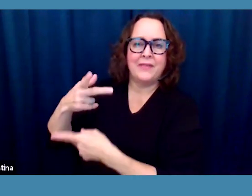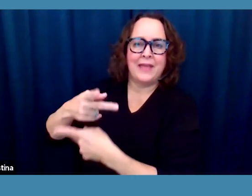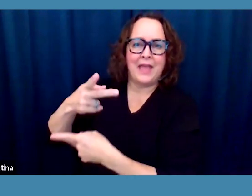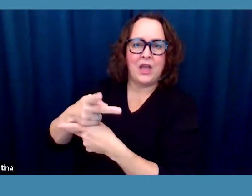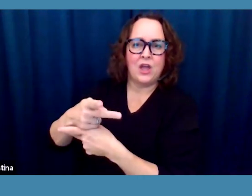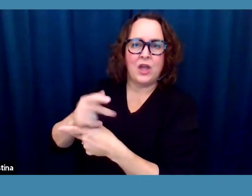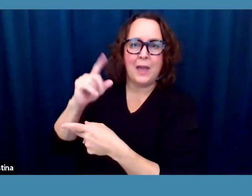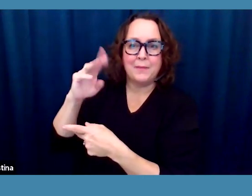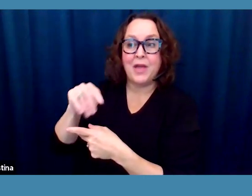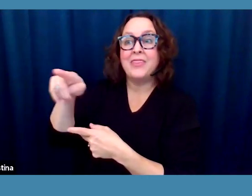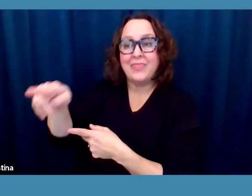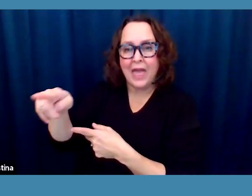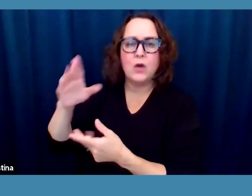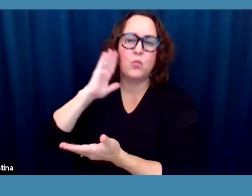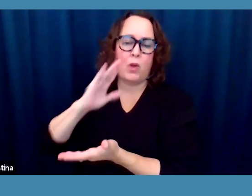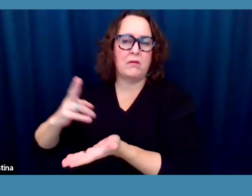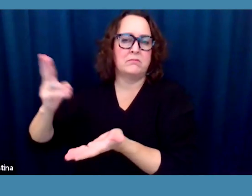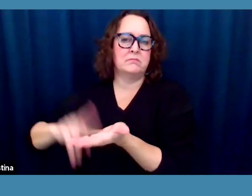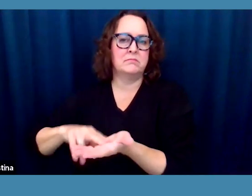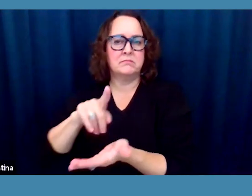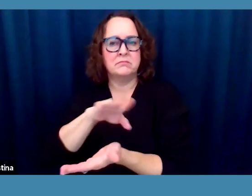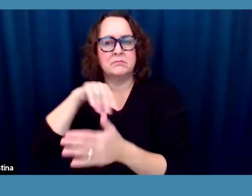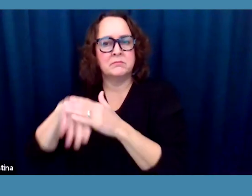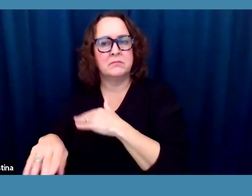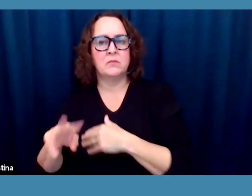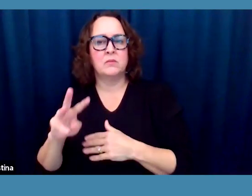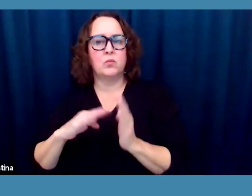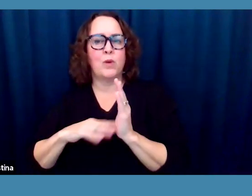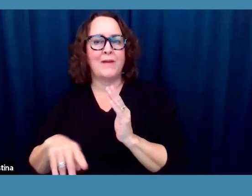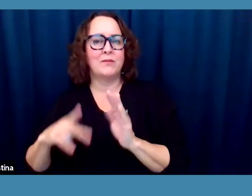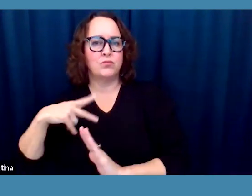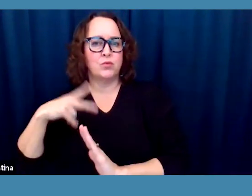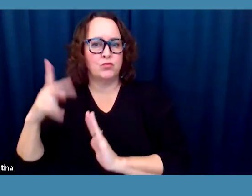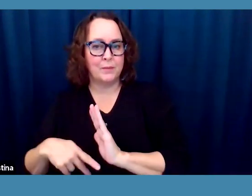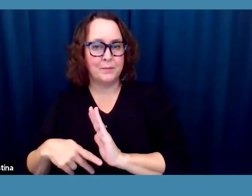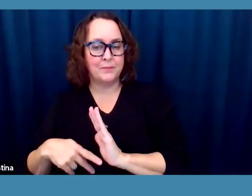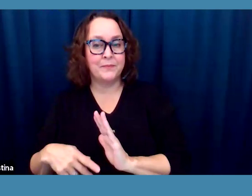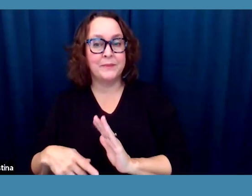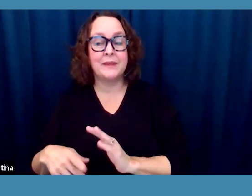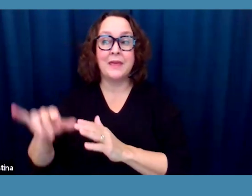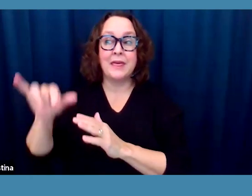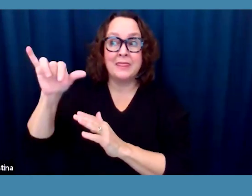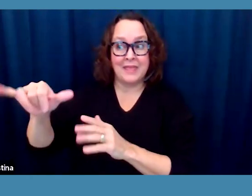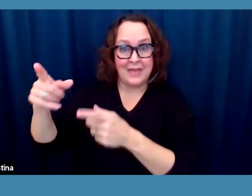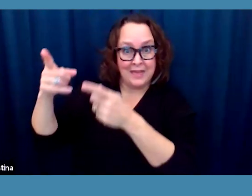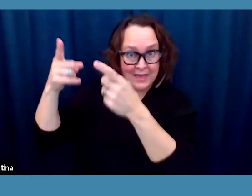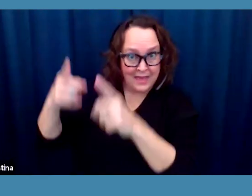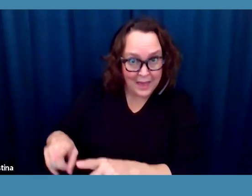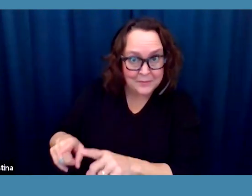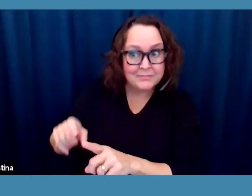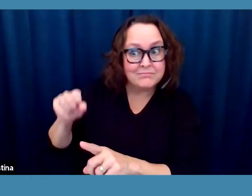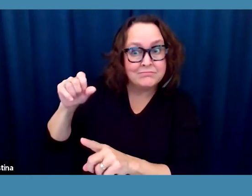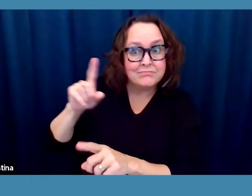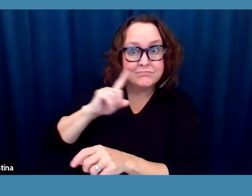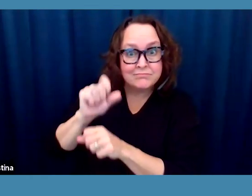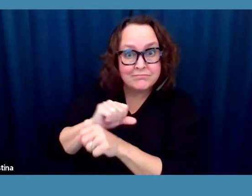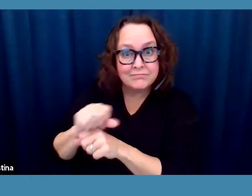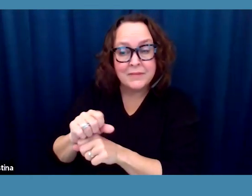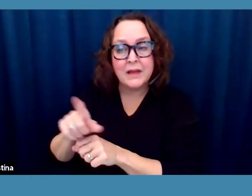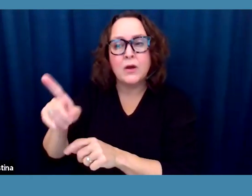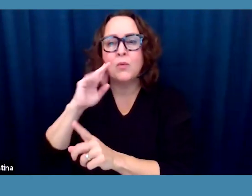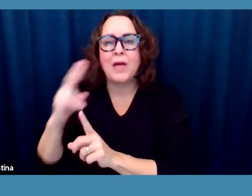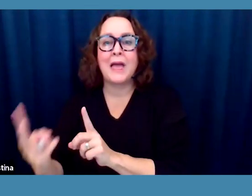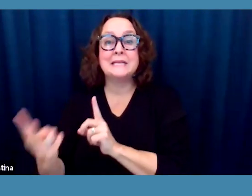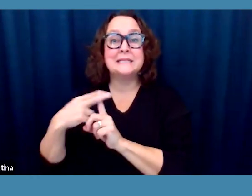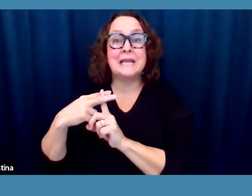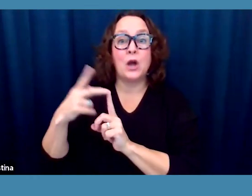actually places you onto the waiver. When that happens, the Agency for Healthcare Administration is going to assign you to a managed